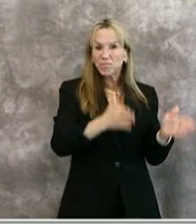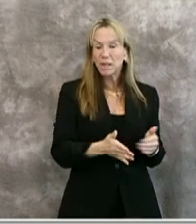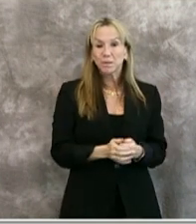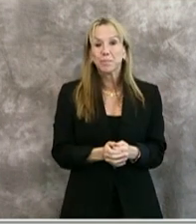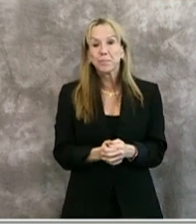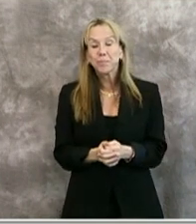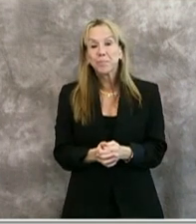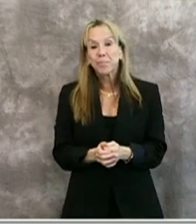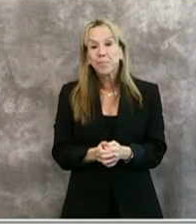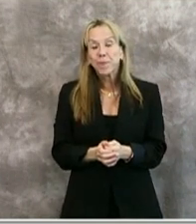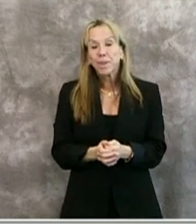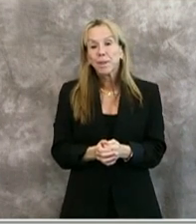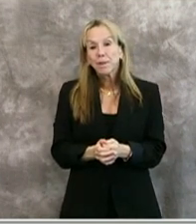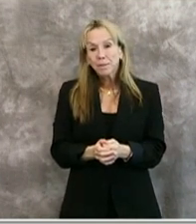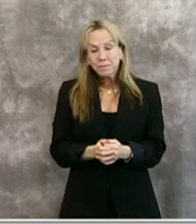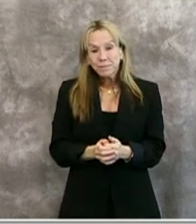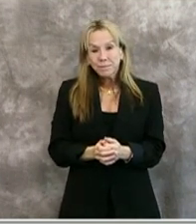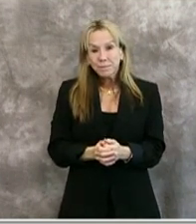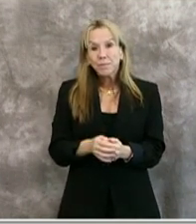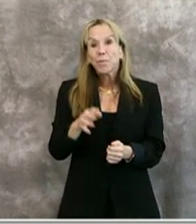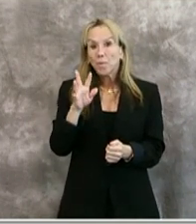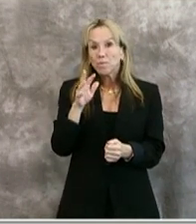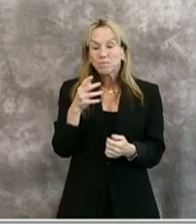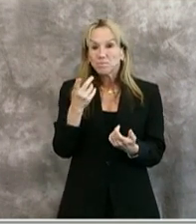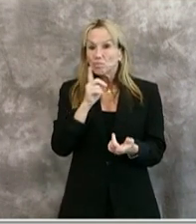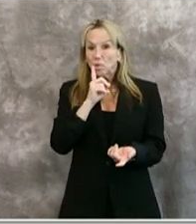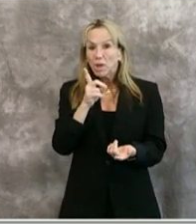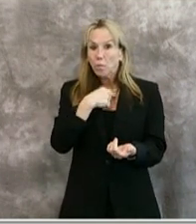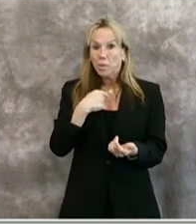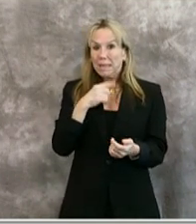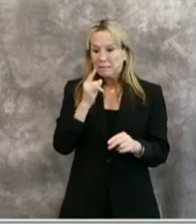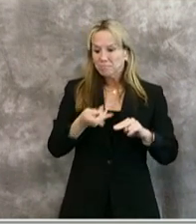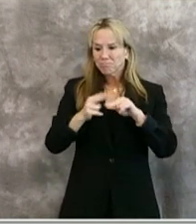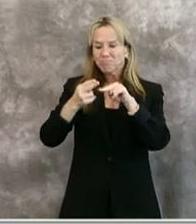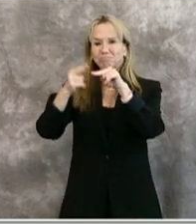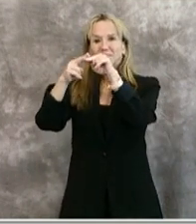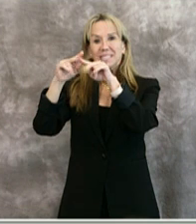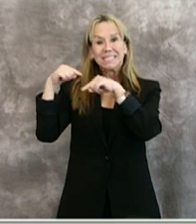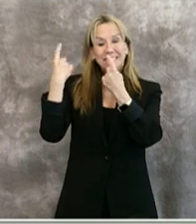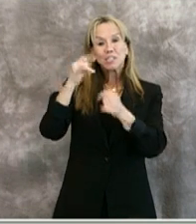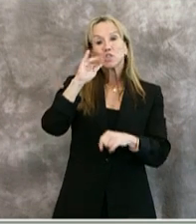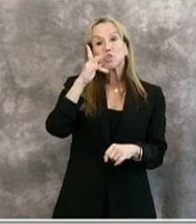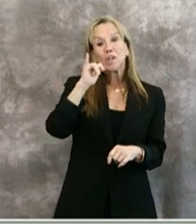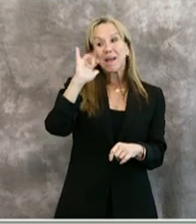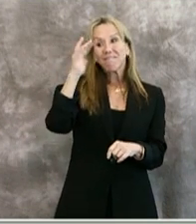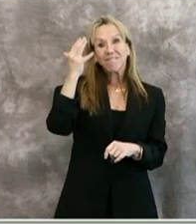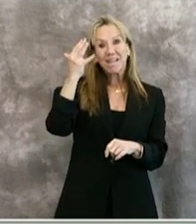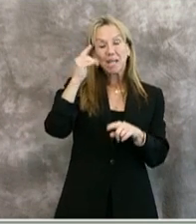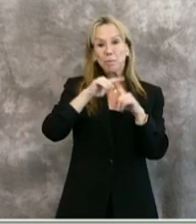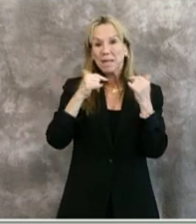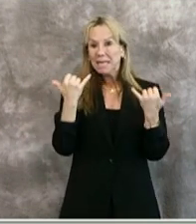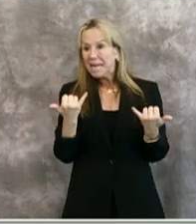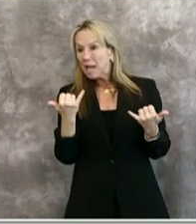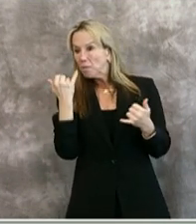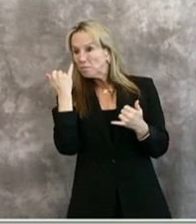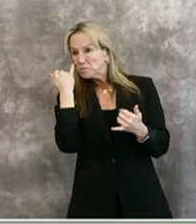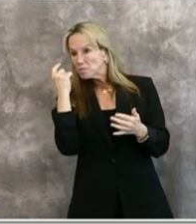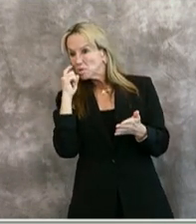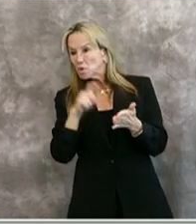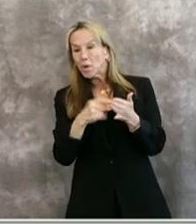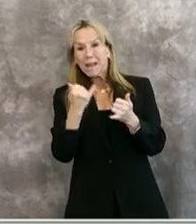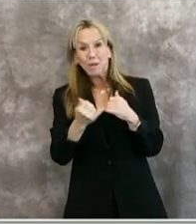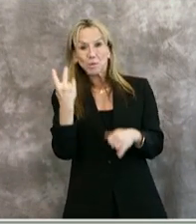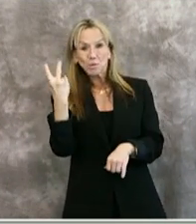upward trajectory since July 5th, but over the last 2